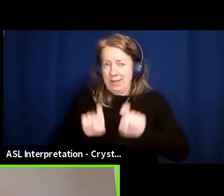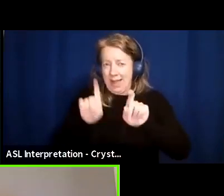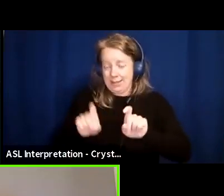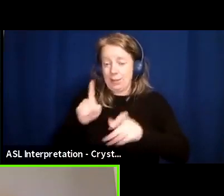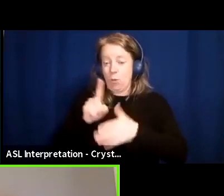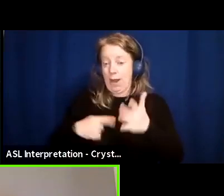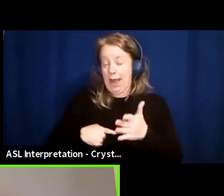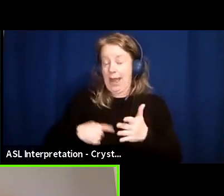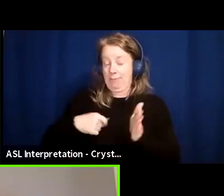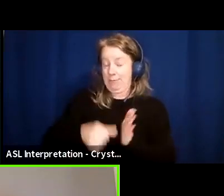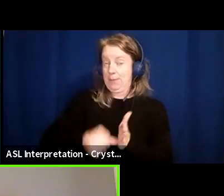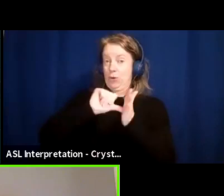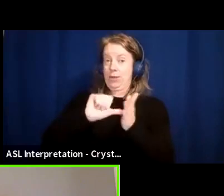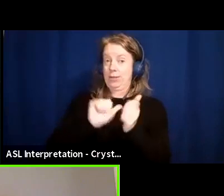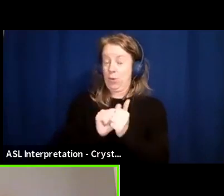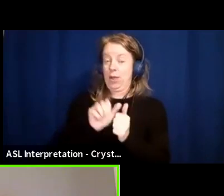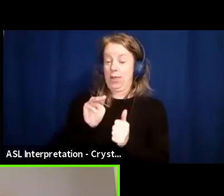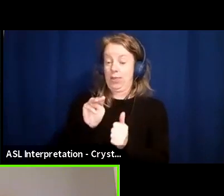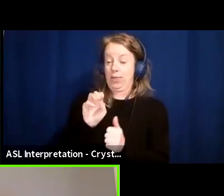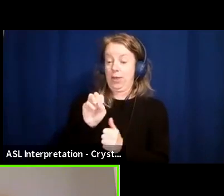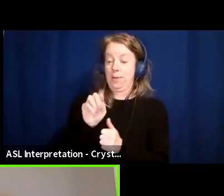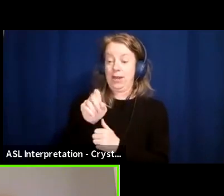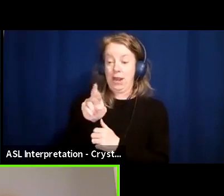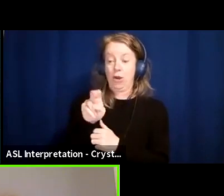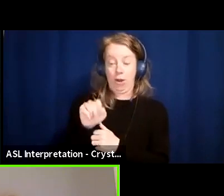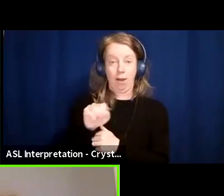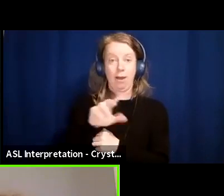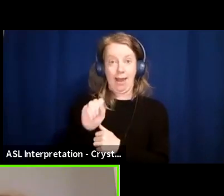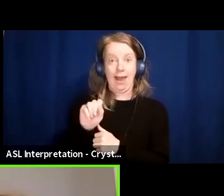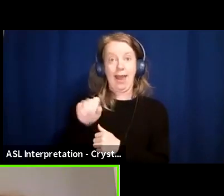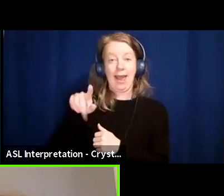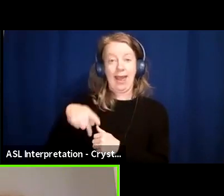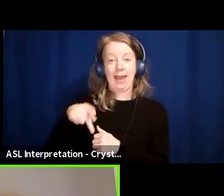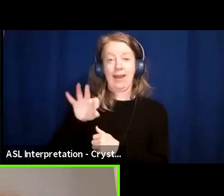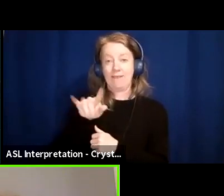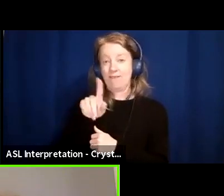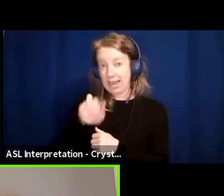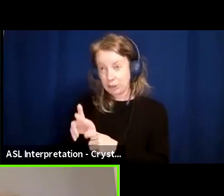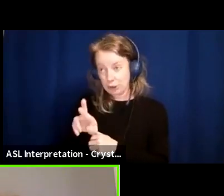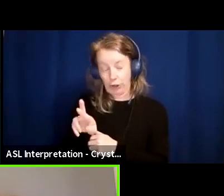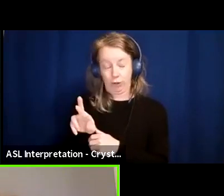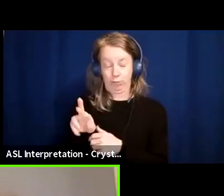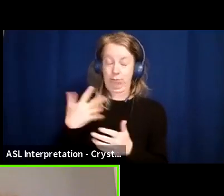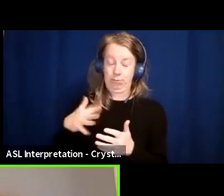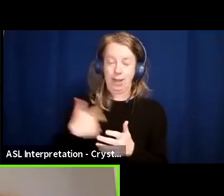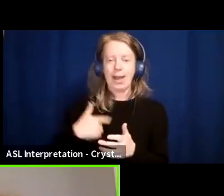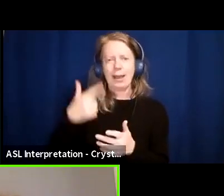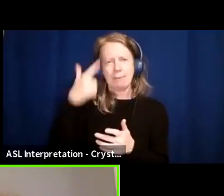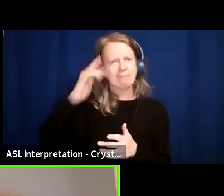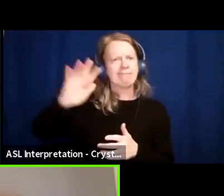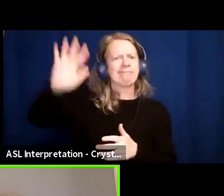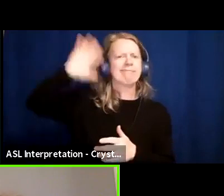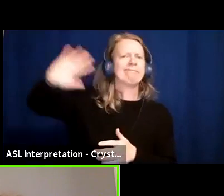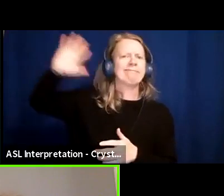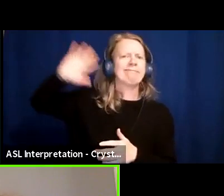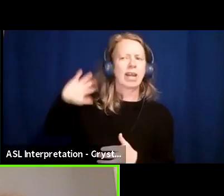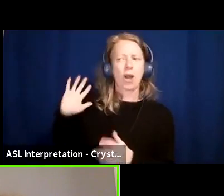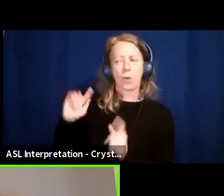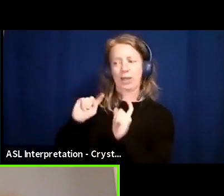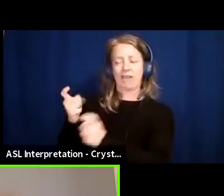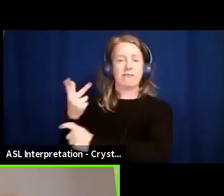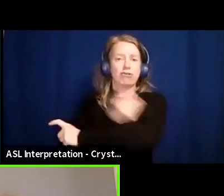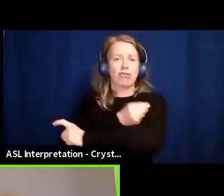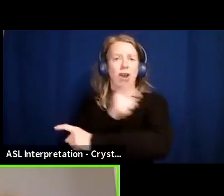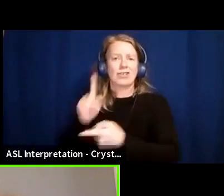did, I think some of the clinical trials in the olden days, they were all done in middle-aged white men.